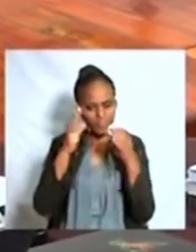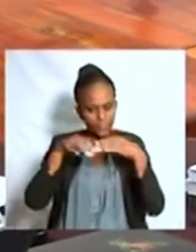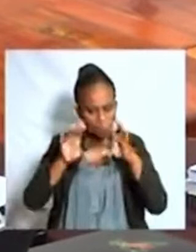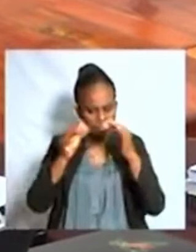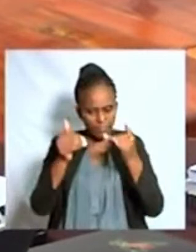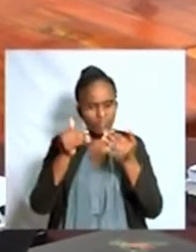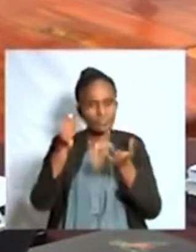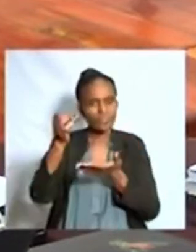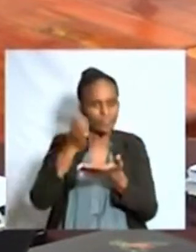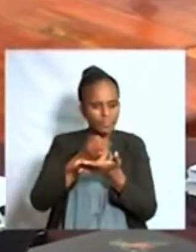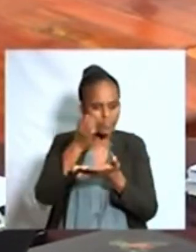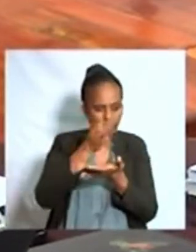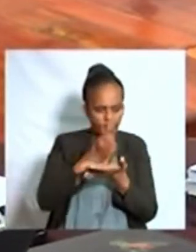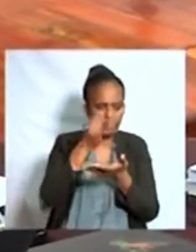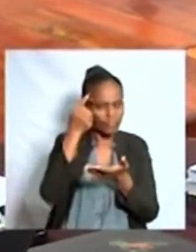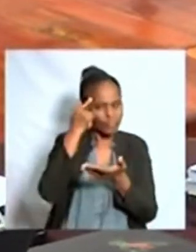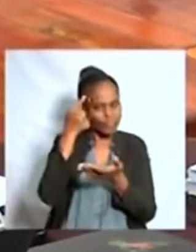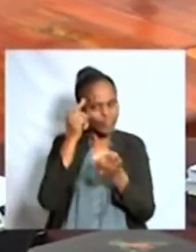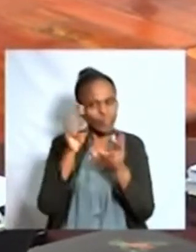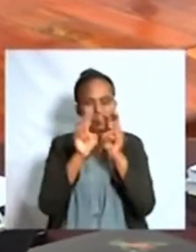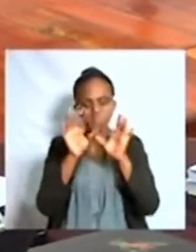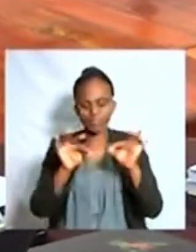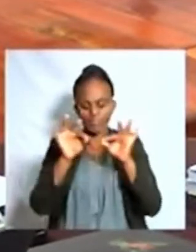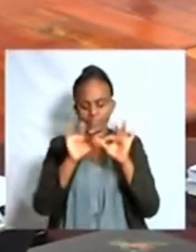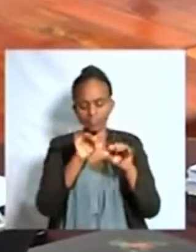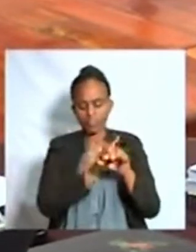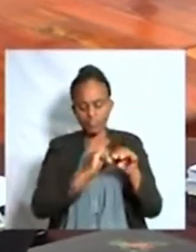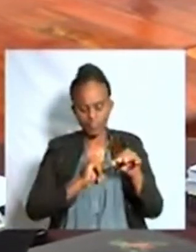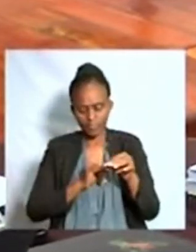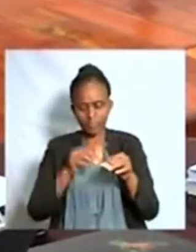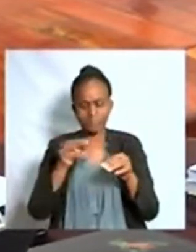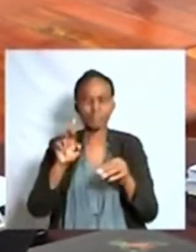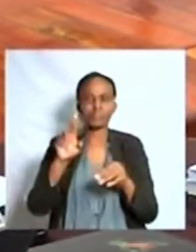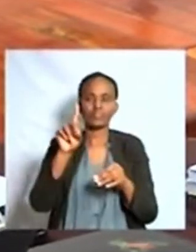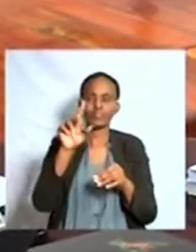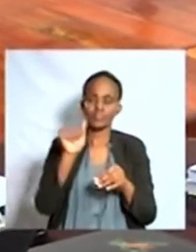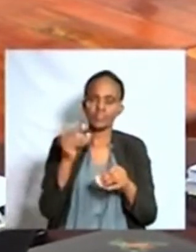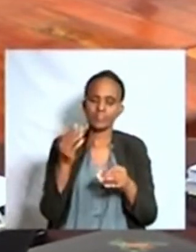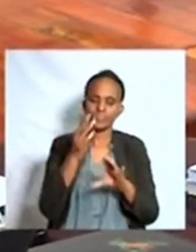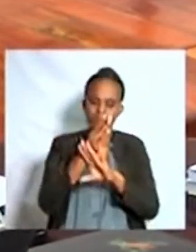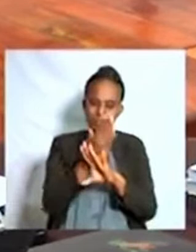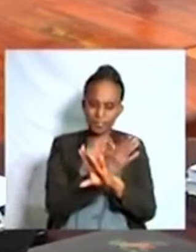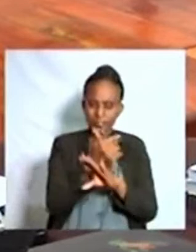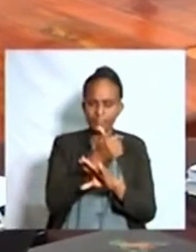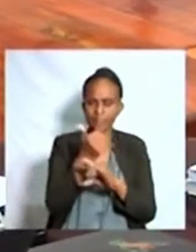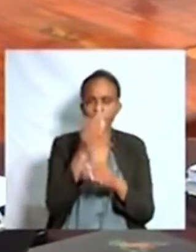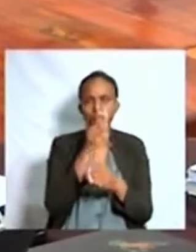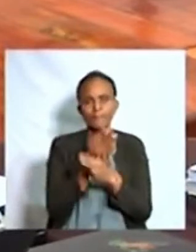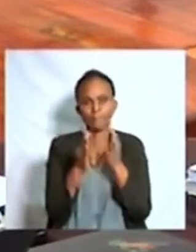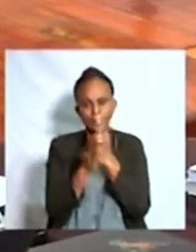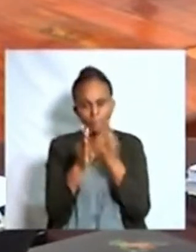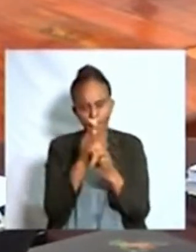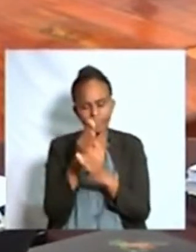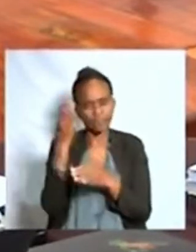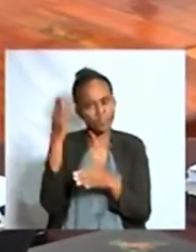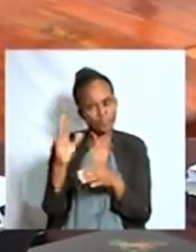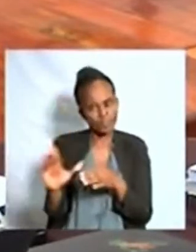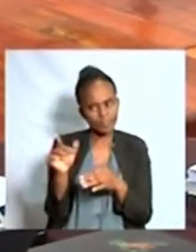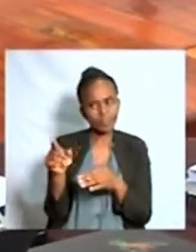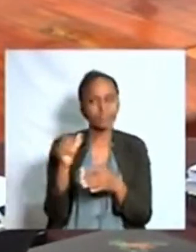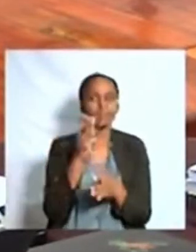to engage key government institutions such as the Road Development Agency before any infrastructure of such a nature is